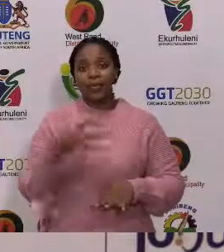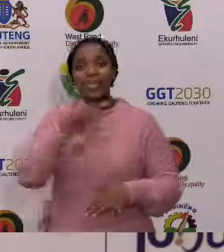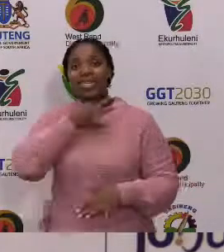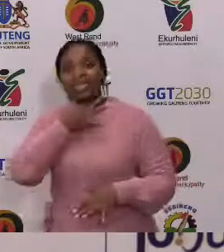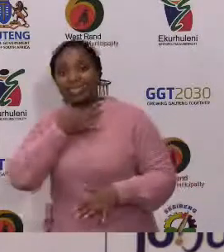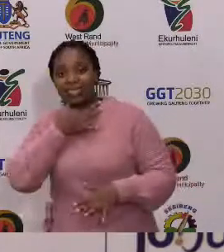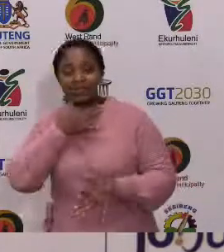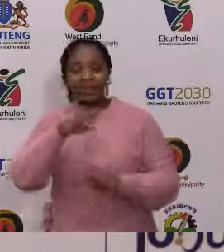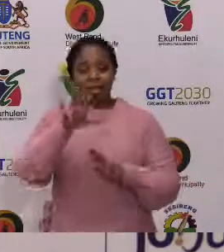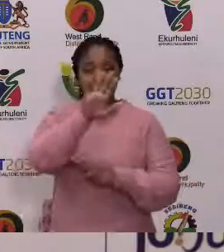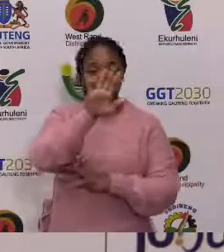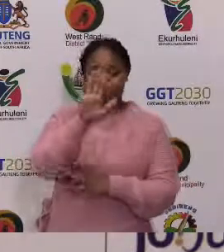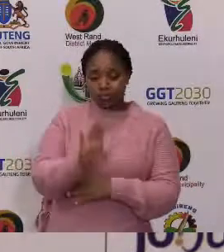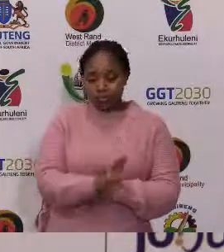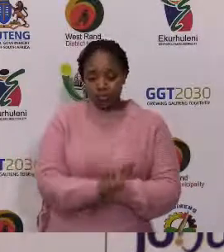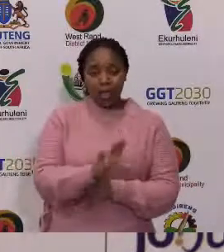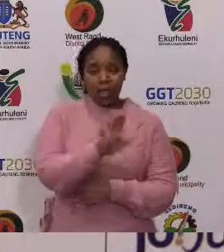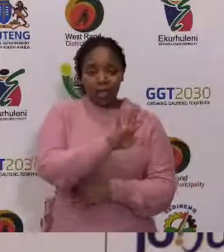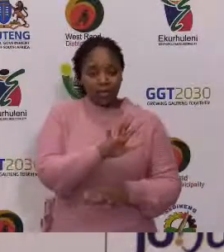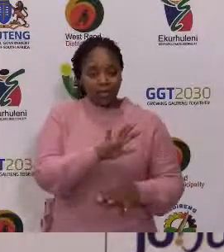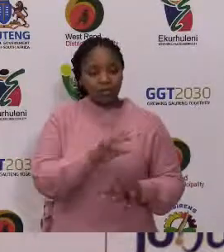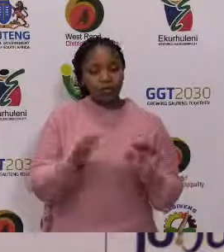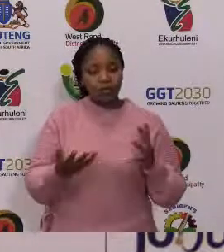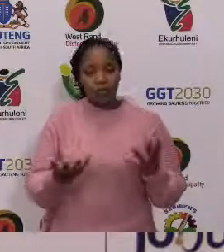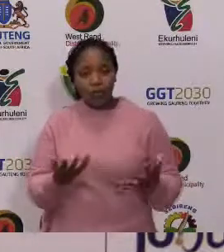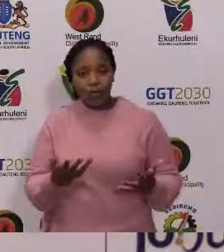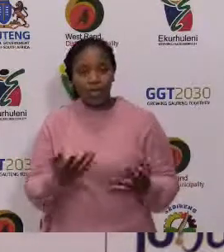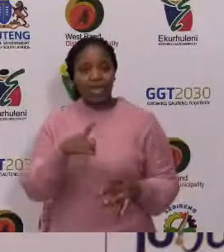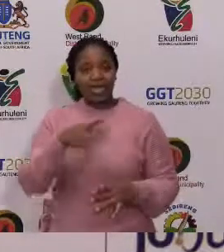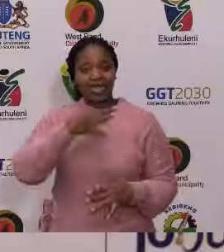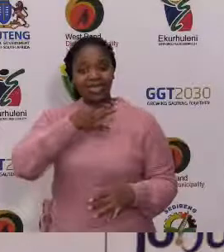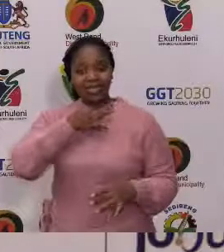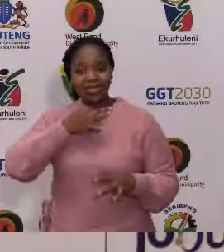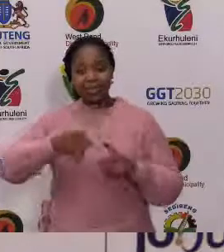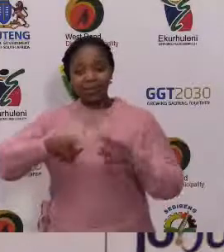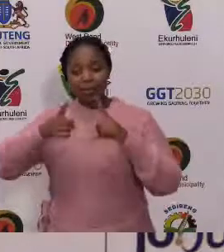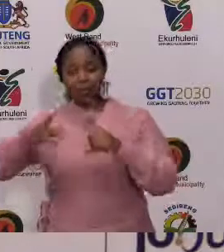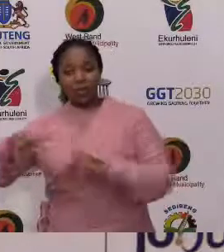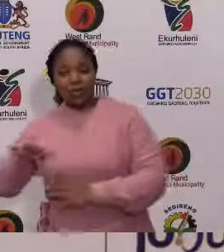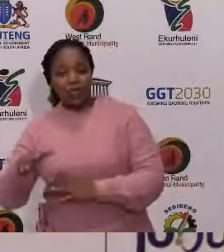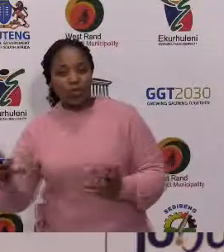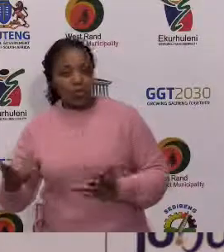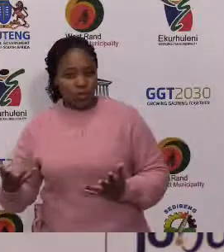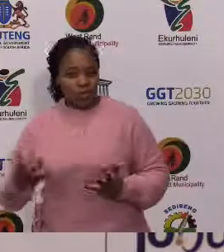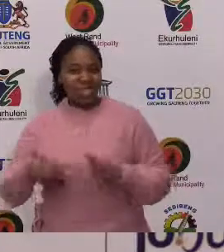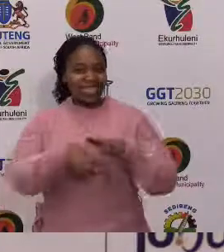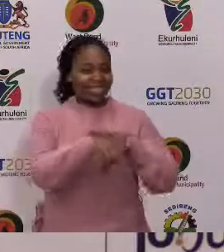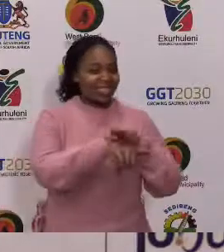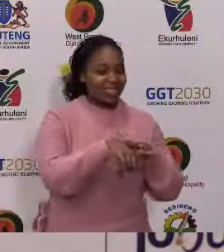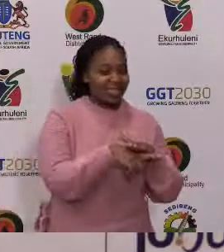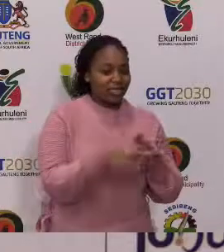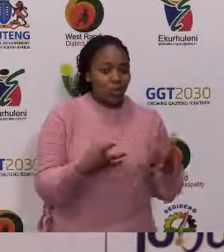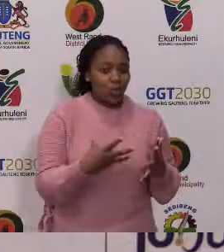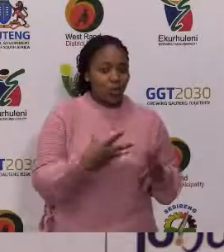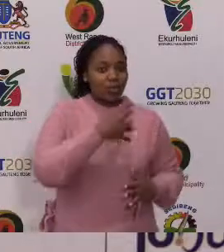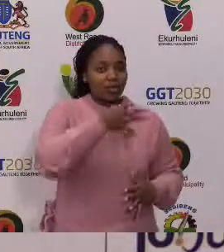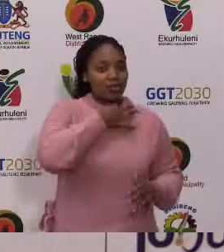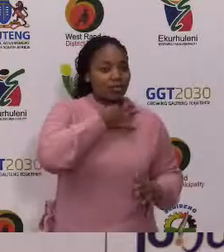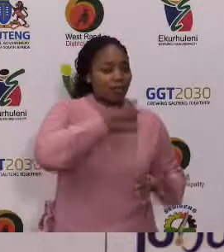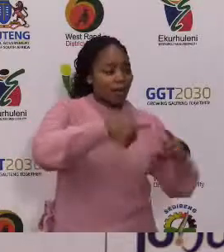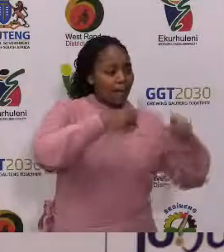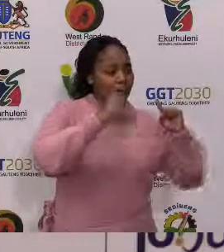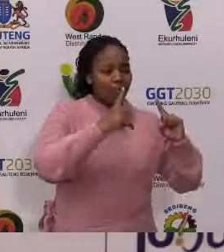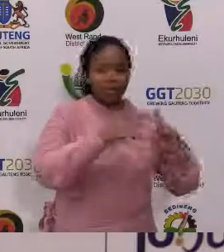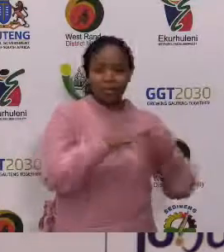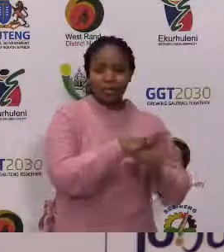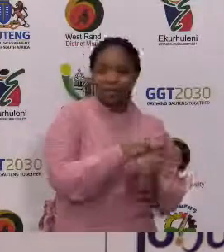which district is of great risk at the moment, which district is a hotspot.